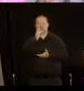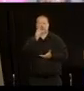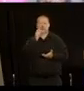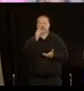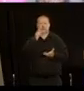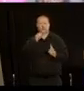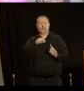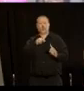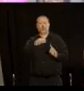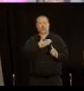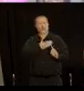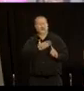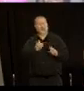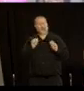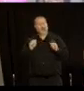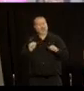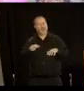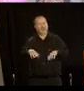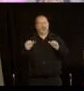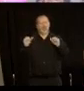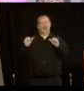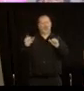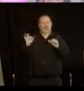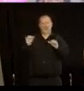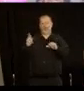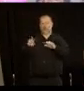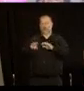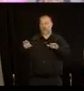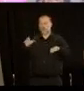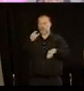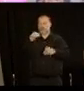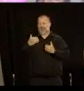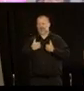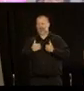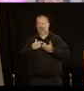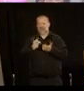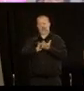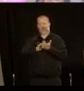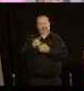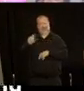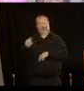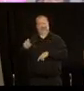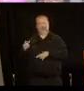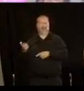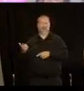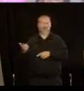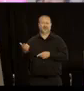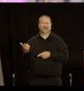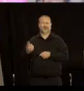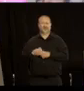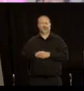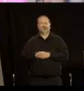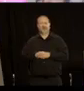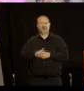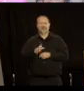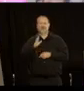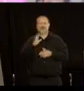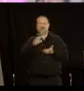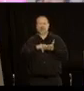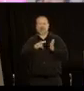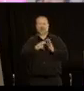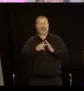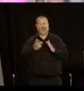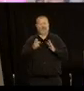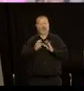are willing and able to take care of foster children who have medical conditions. So, talk about just